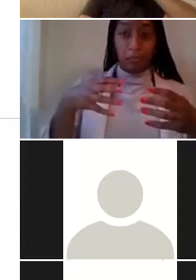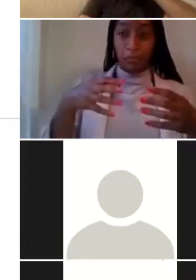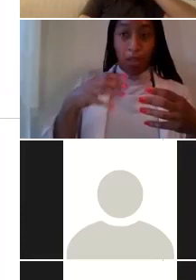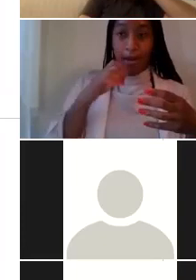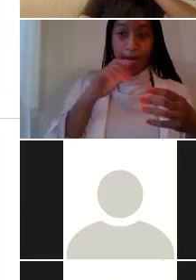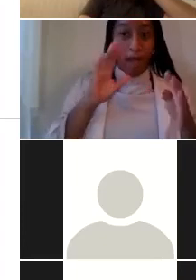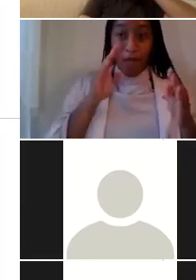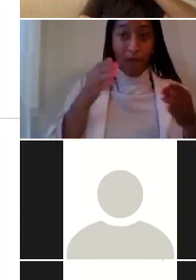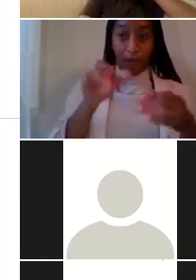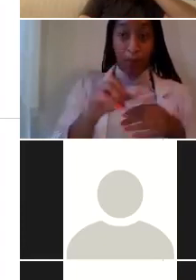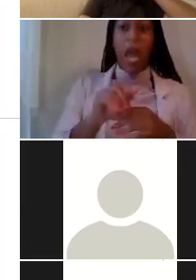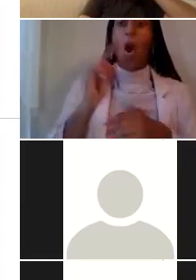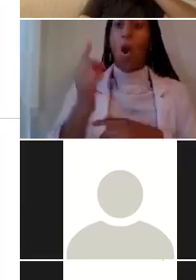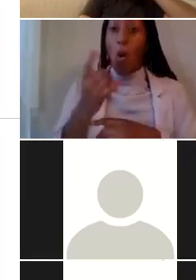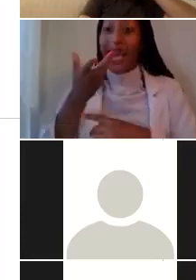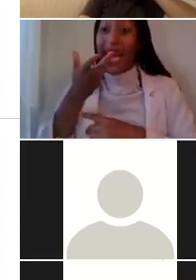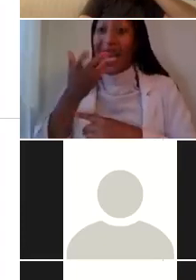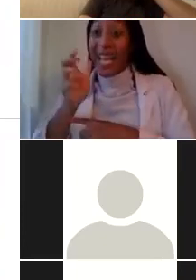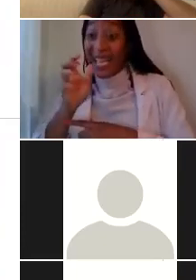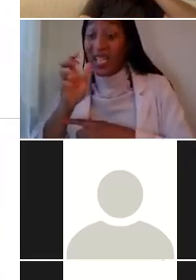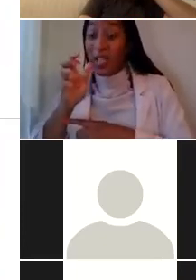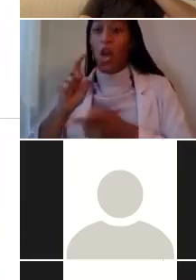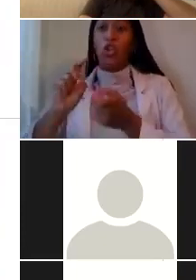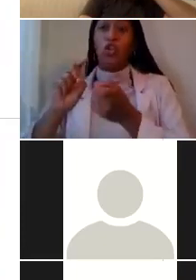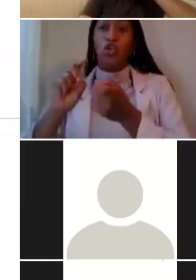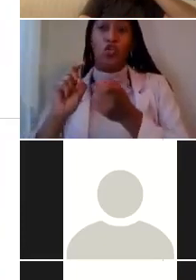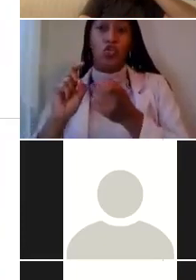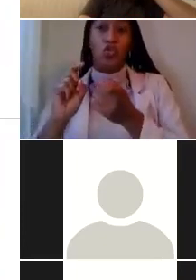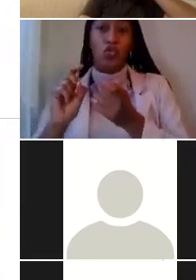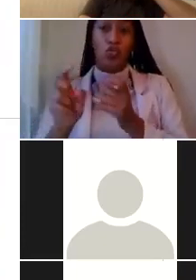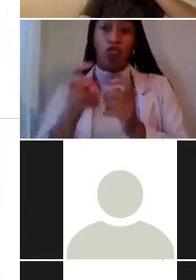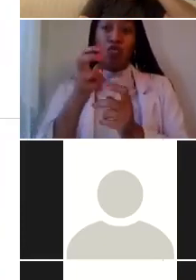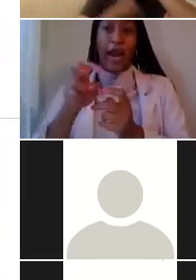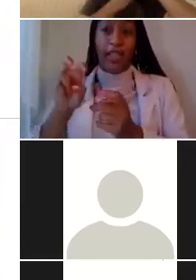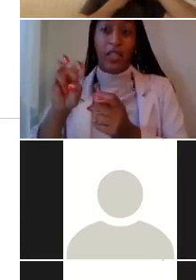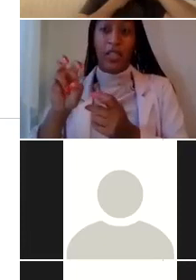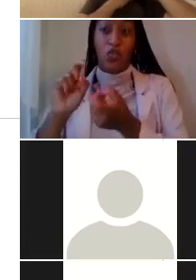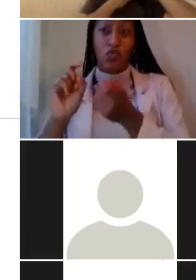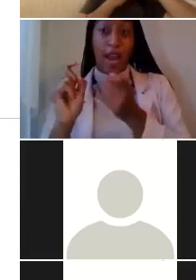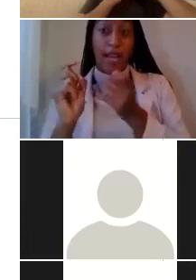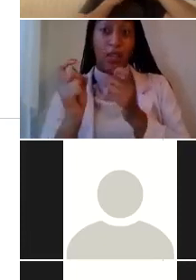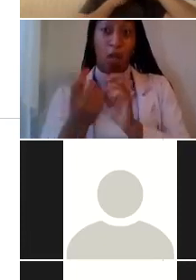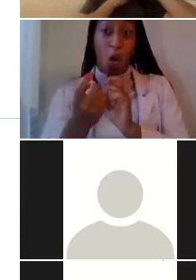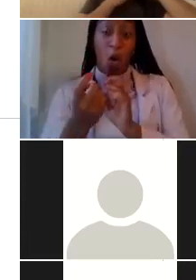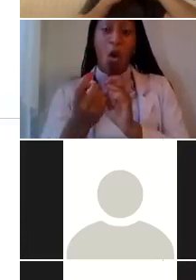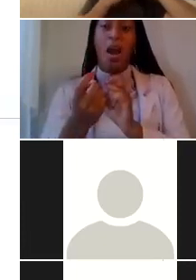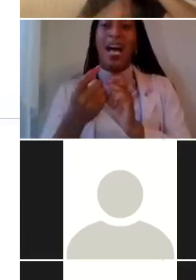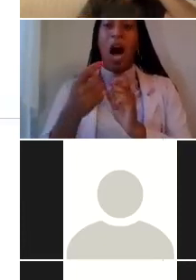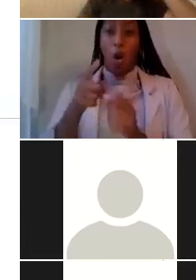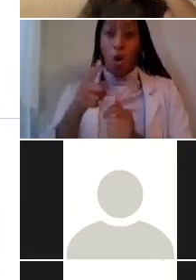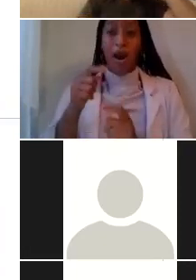heat transfer for changing the temperature with specific heat and heat transfer